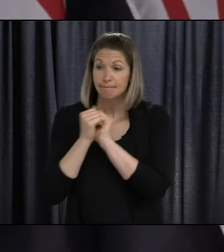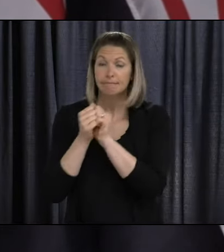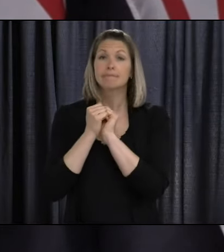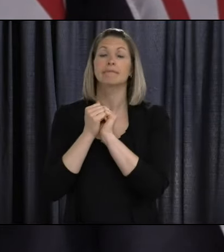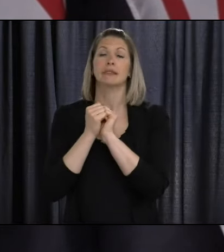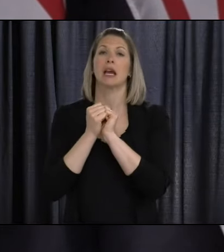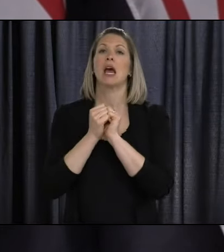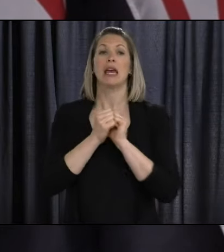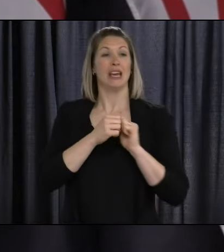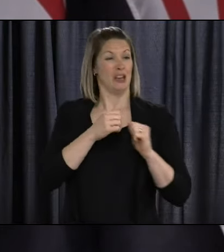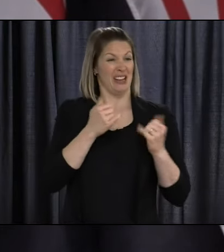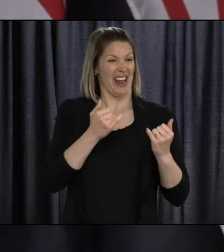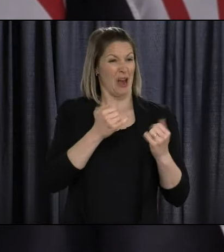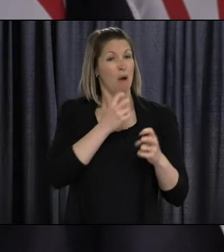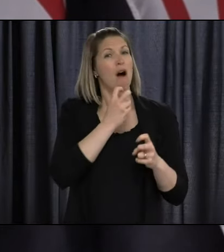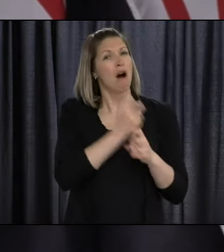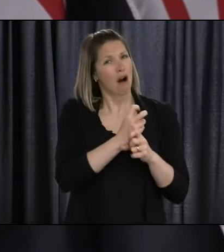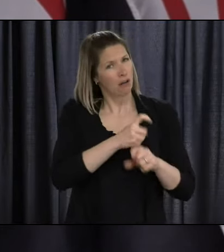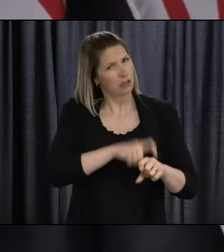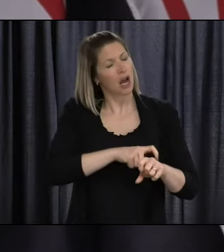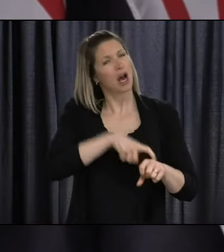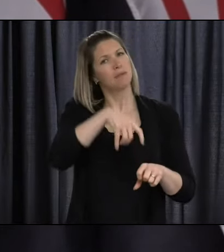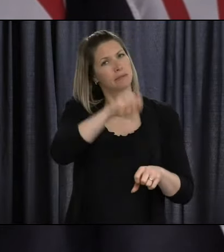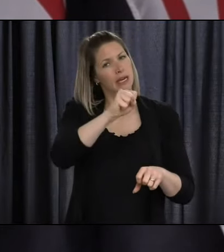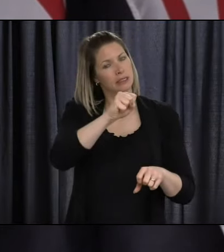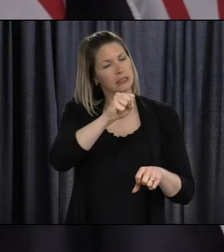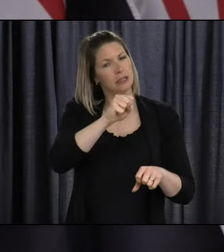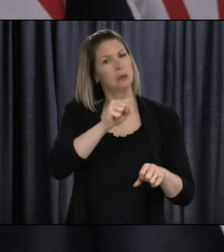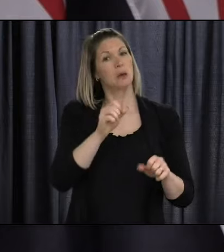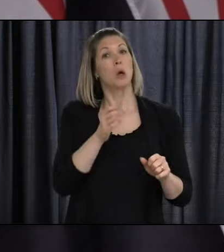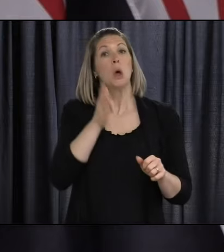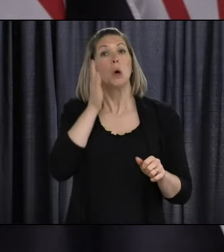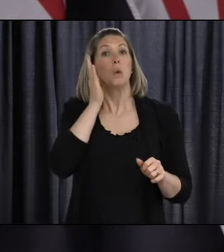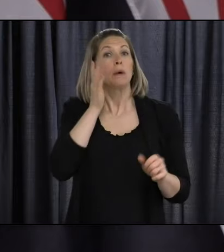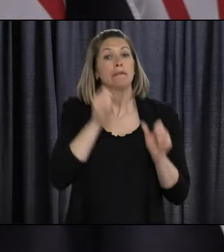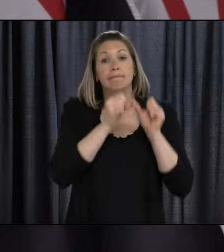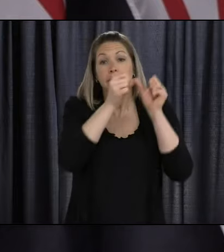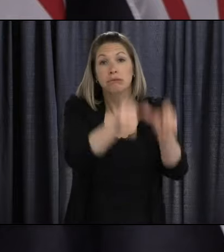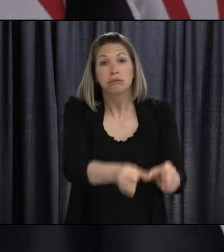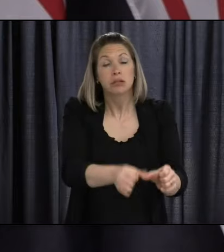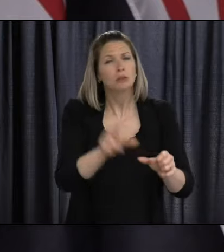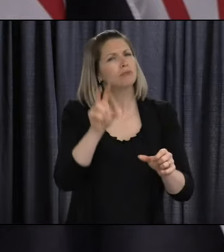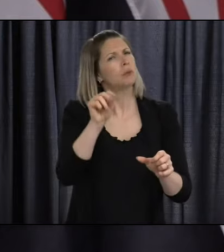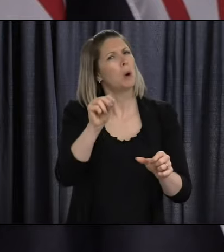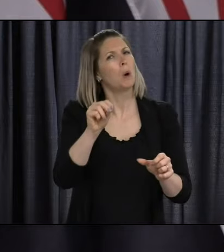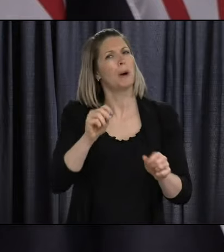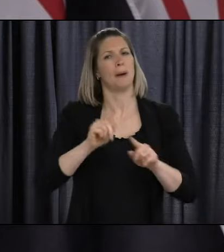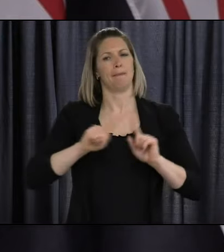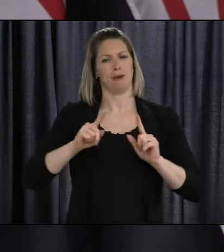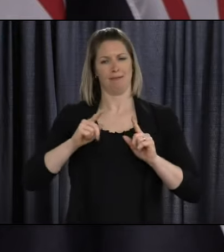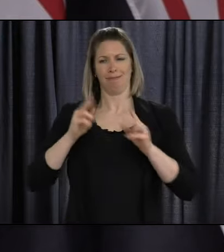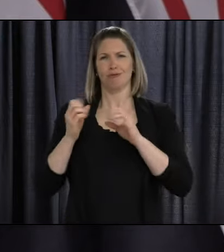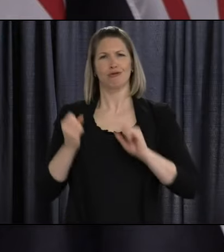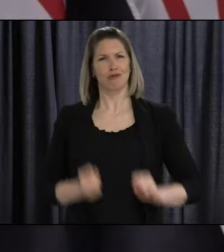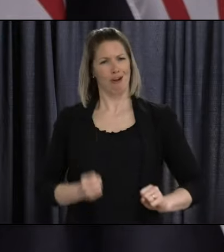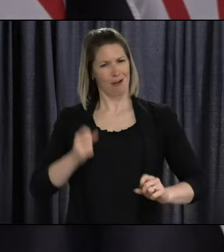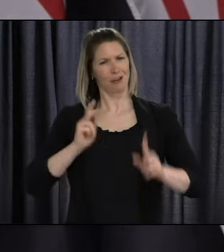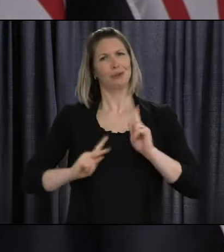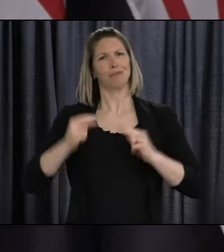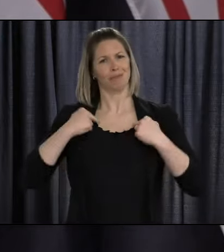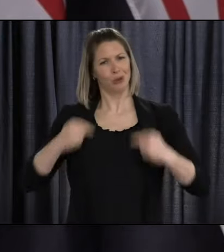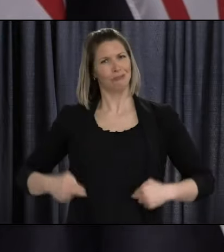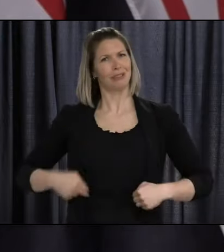through. Tough times never last, but strong and resilient people do. Hold fast, Newfoundland and Labrador. Thank